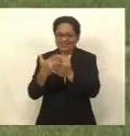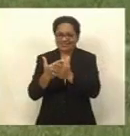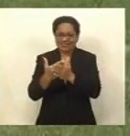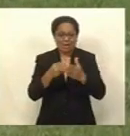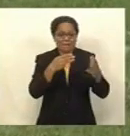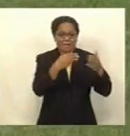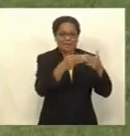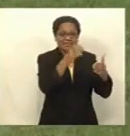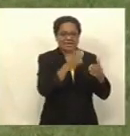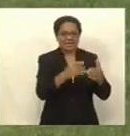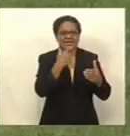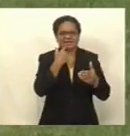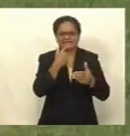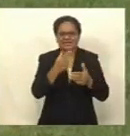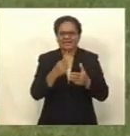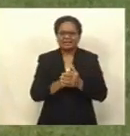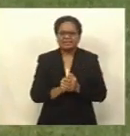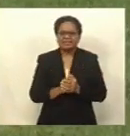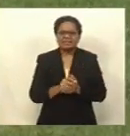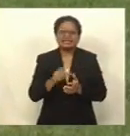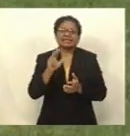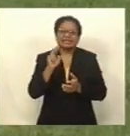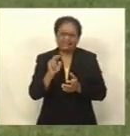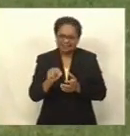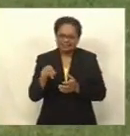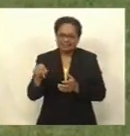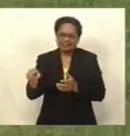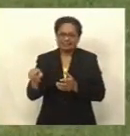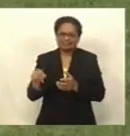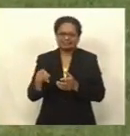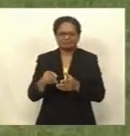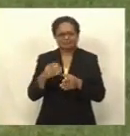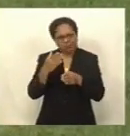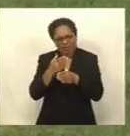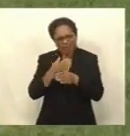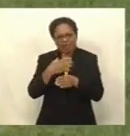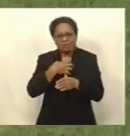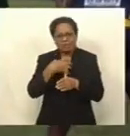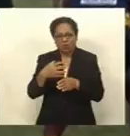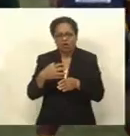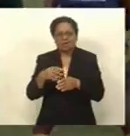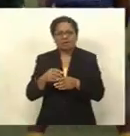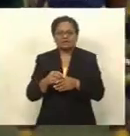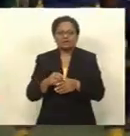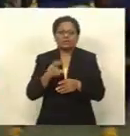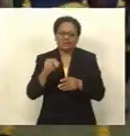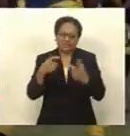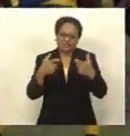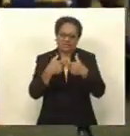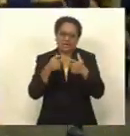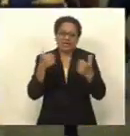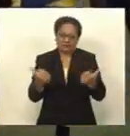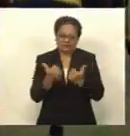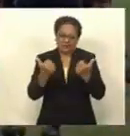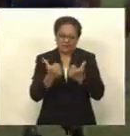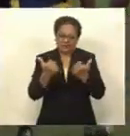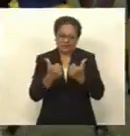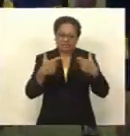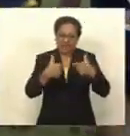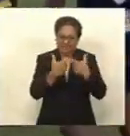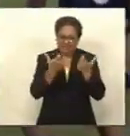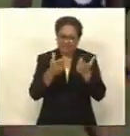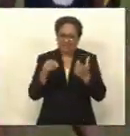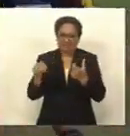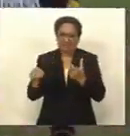of challenges were needed to be met in the start of the season with new management and coach. Sovalevu says fitness is